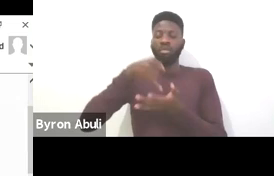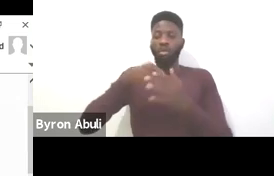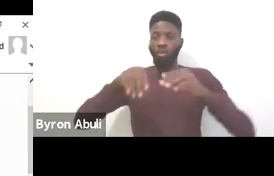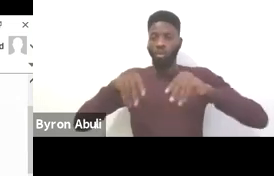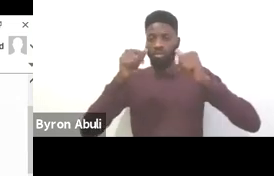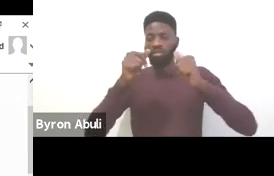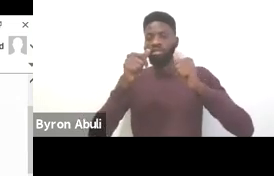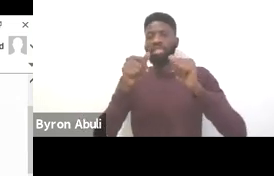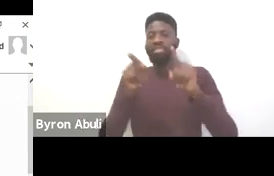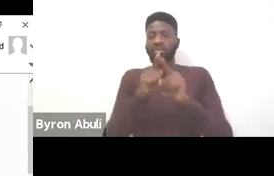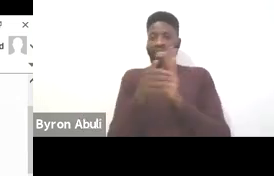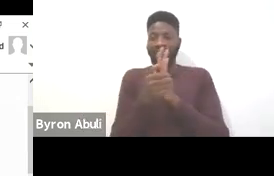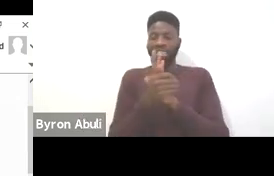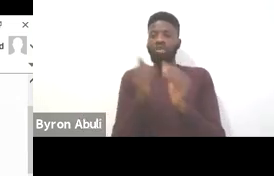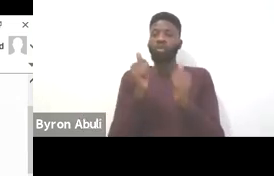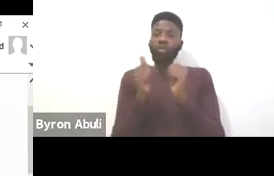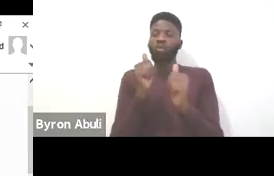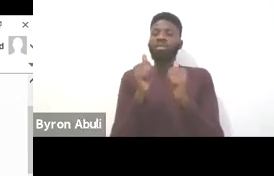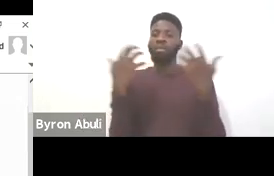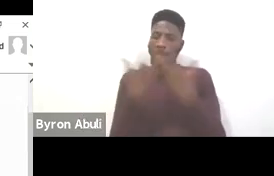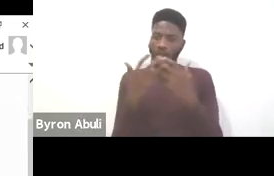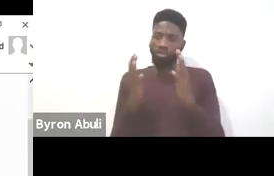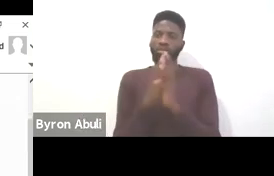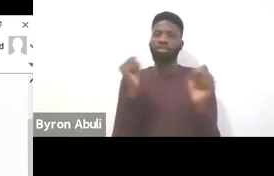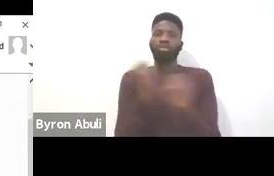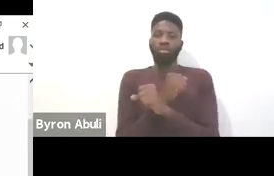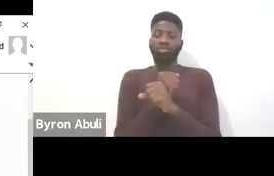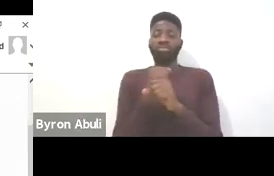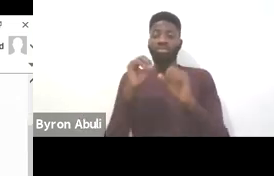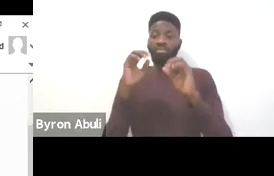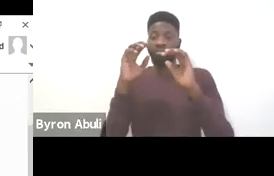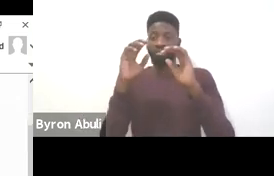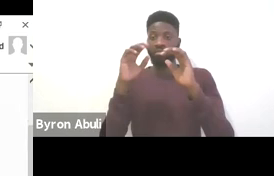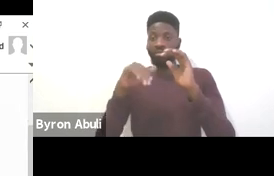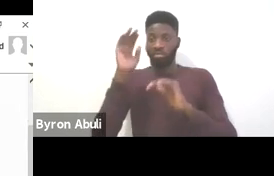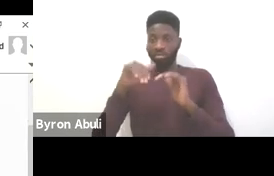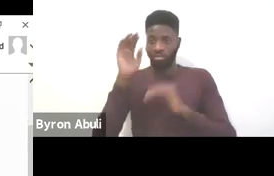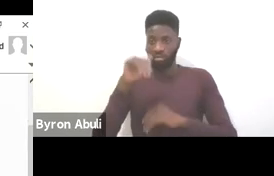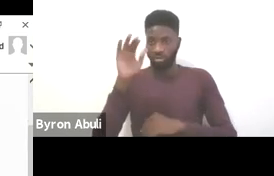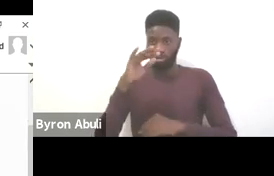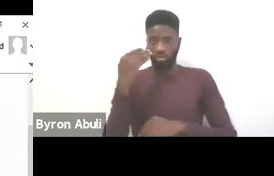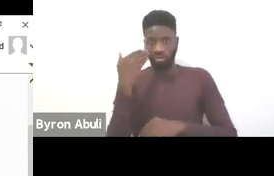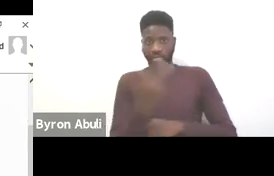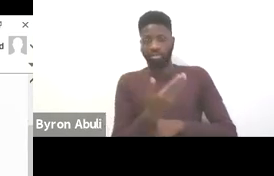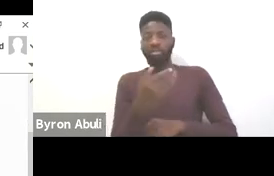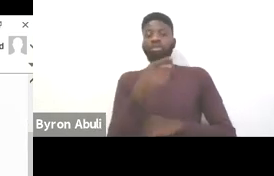and skills that are relevant. Yeah? Let me just go down so that you can see what has this person done in